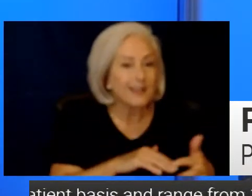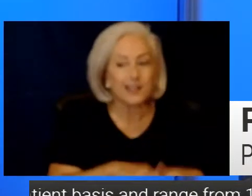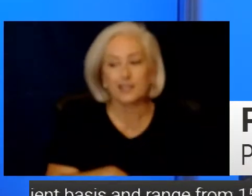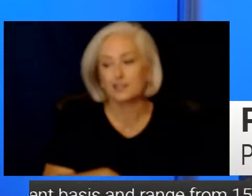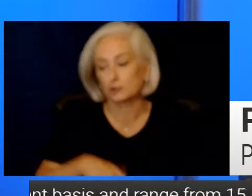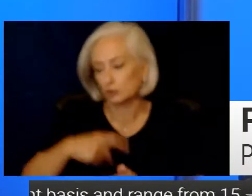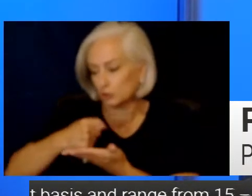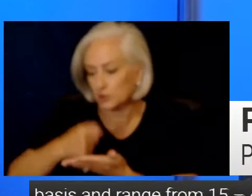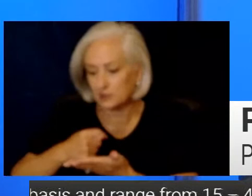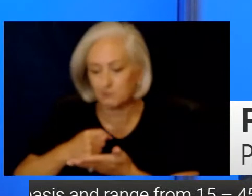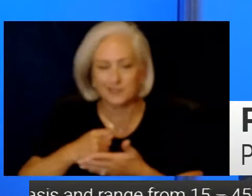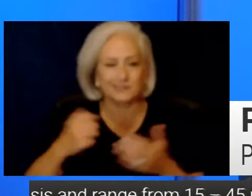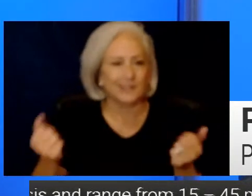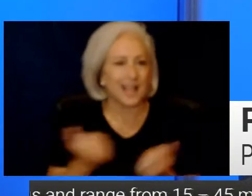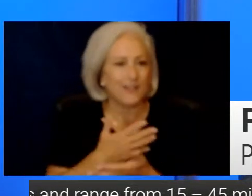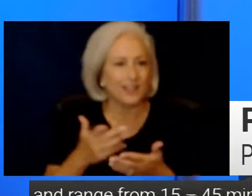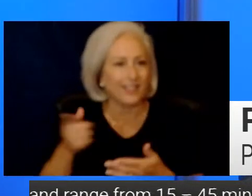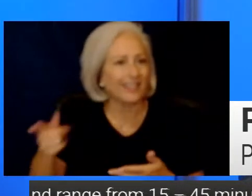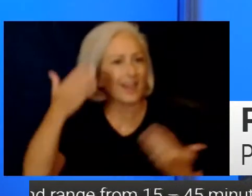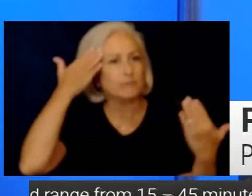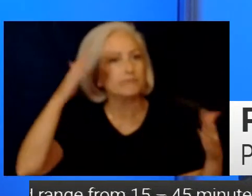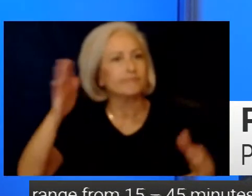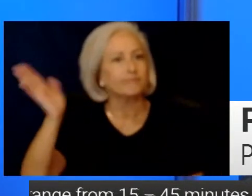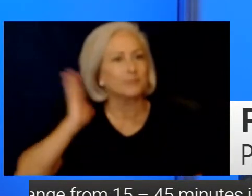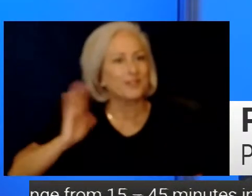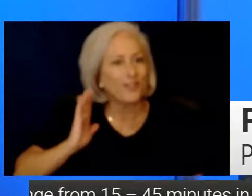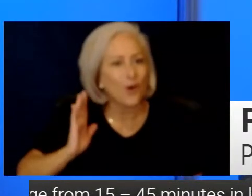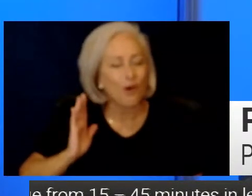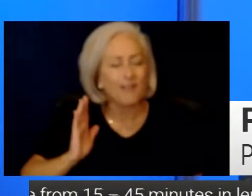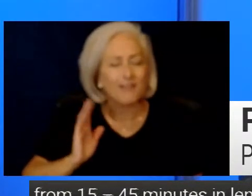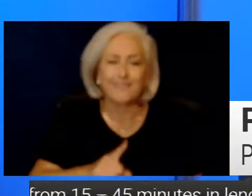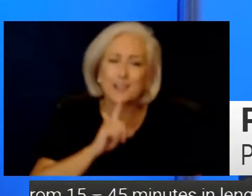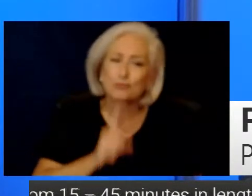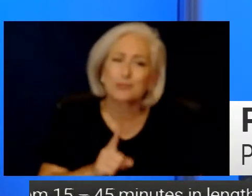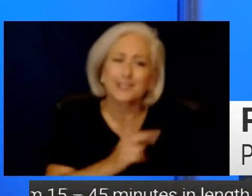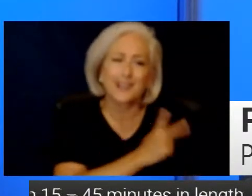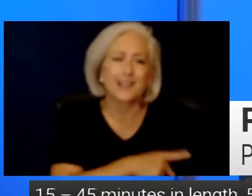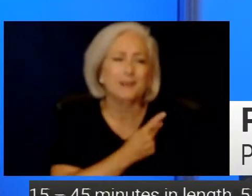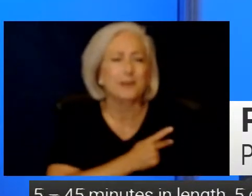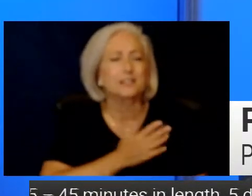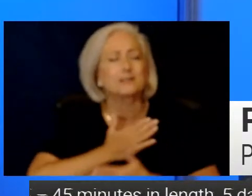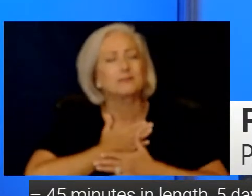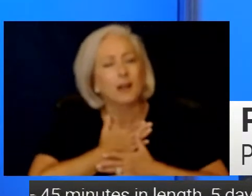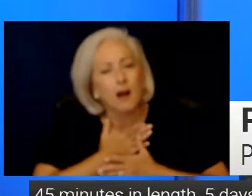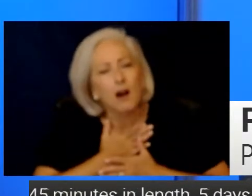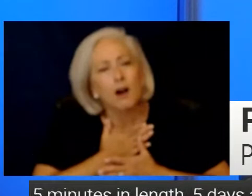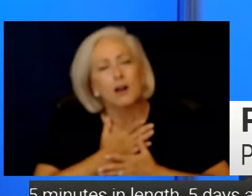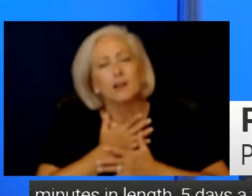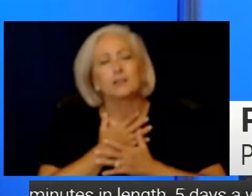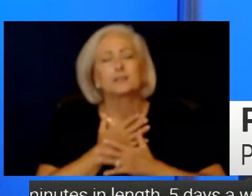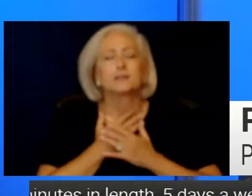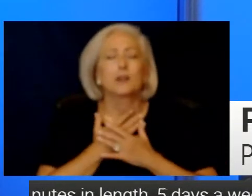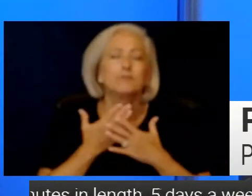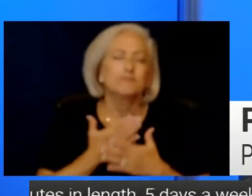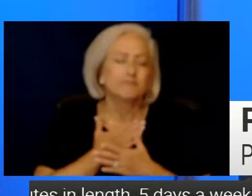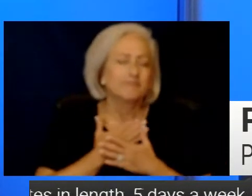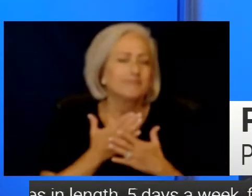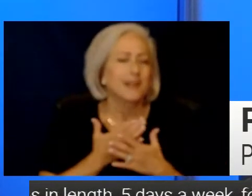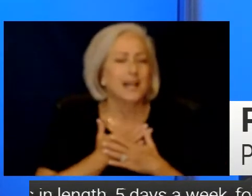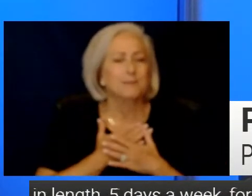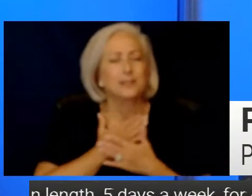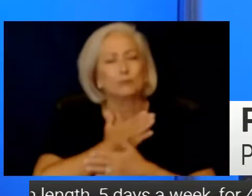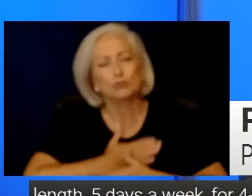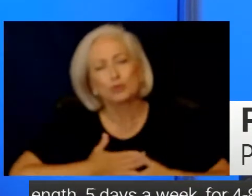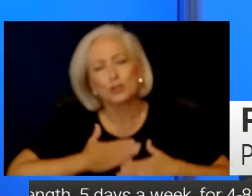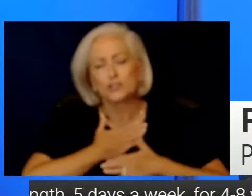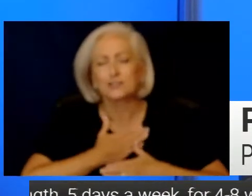second and one of the best parts is how grateful these patients are. And any of these diagnoses are so overwhelming, and to